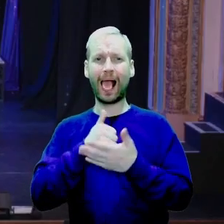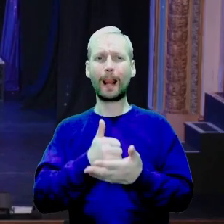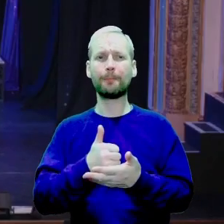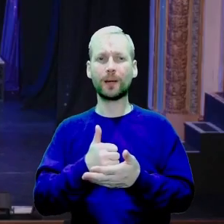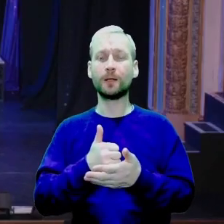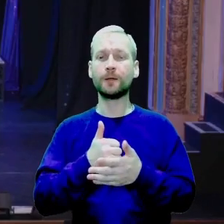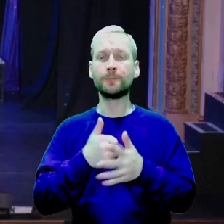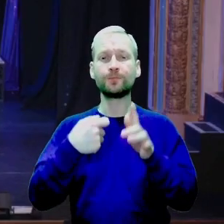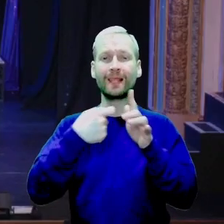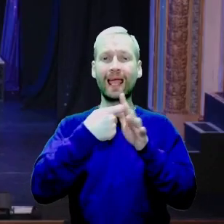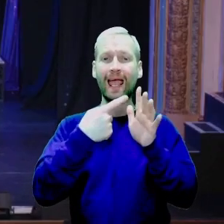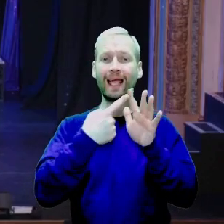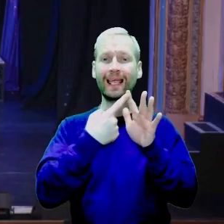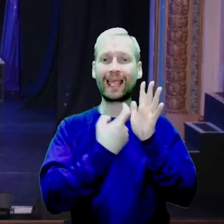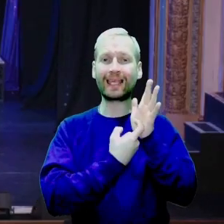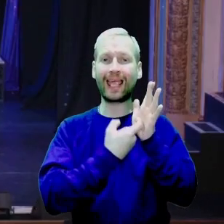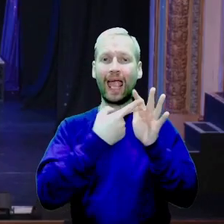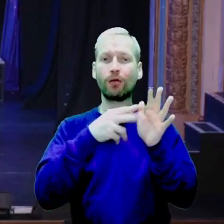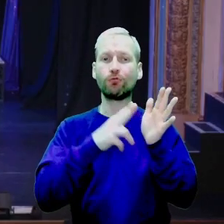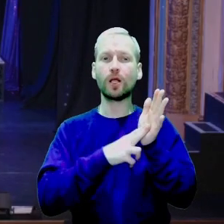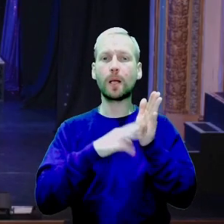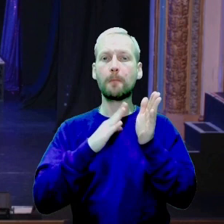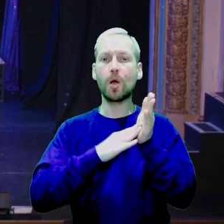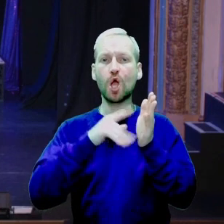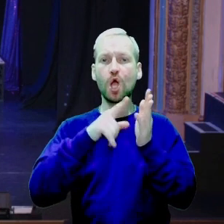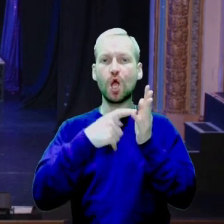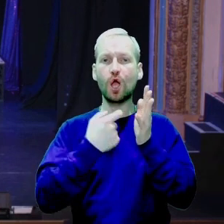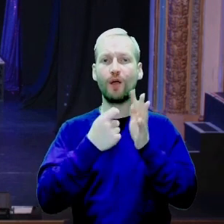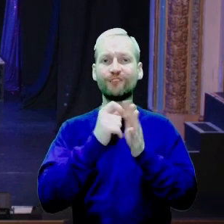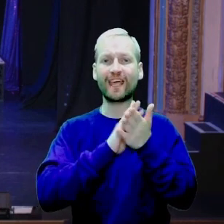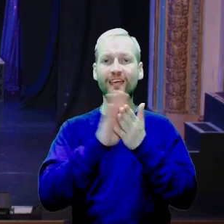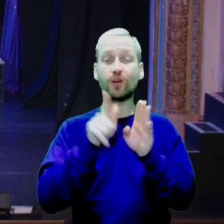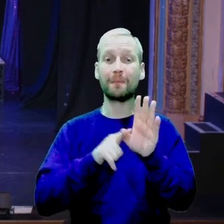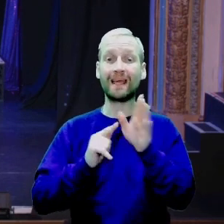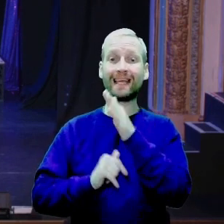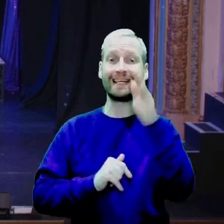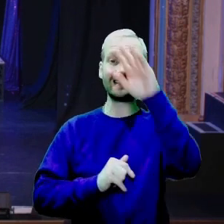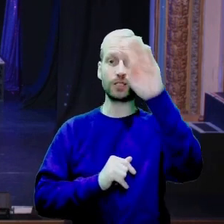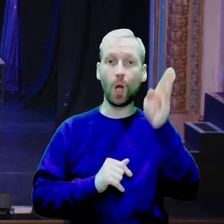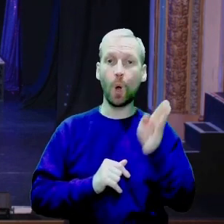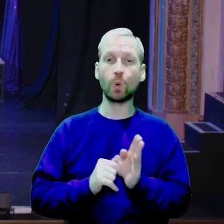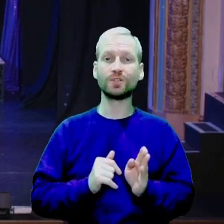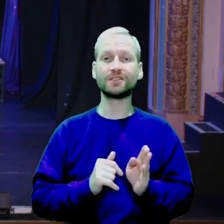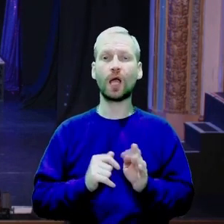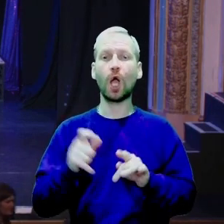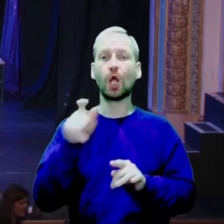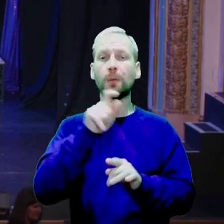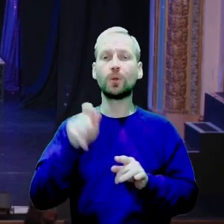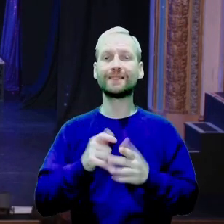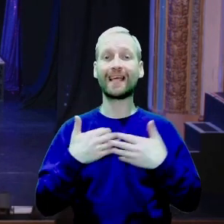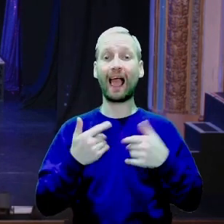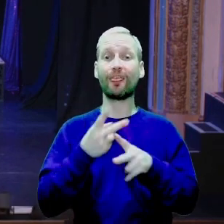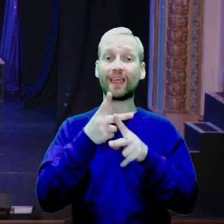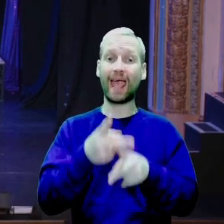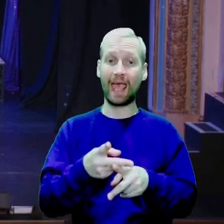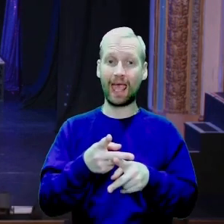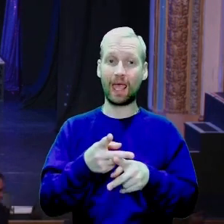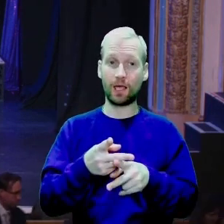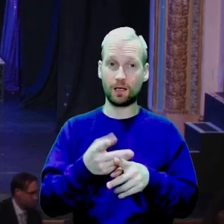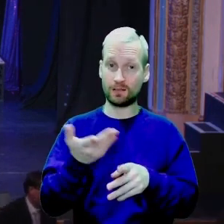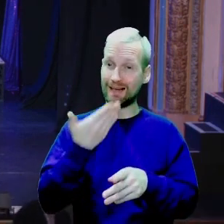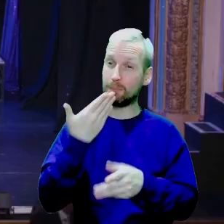Karen Murphy joins us now from East Coast Community Healthcare to tell us a little bit more. Karen.